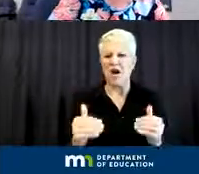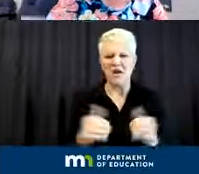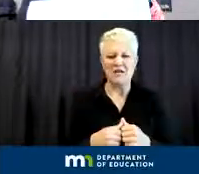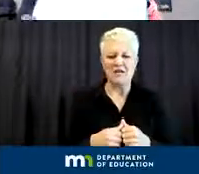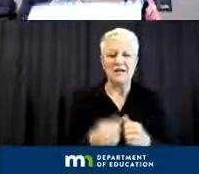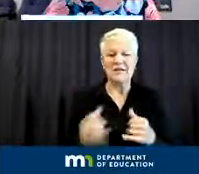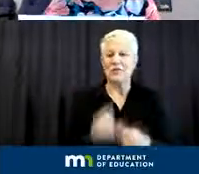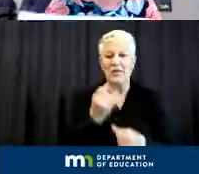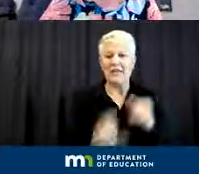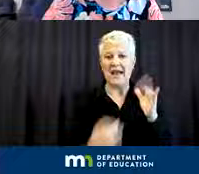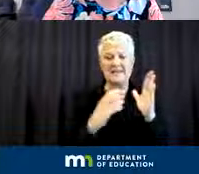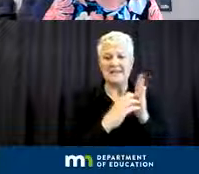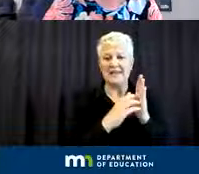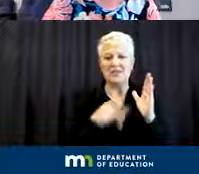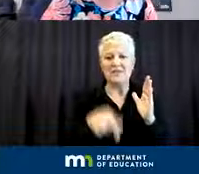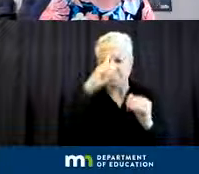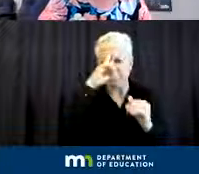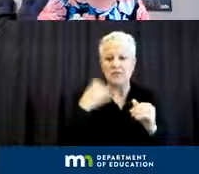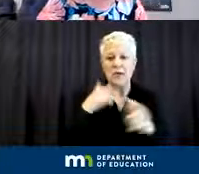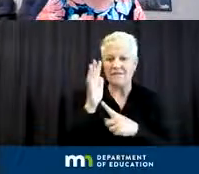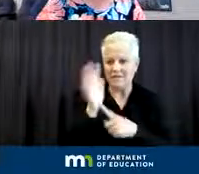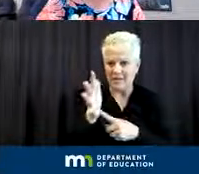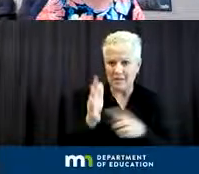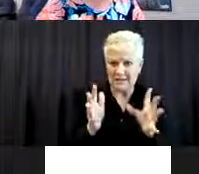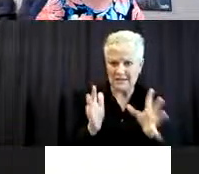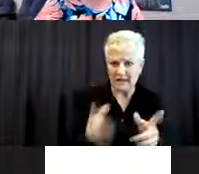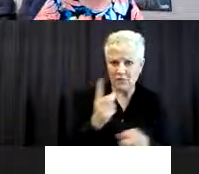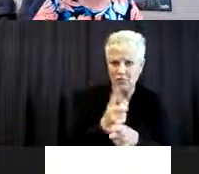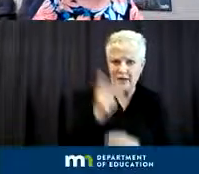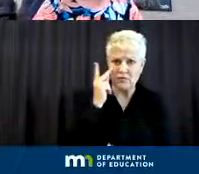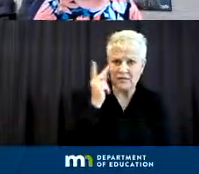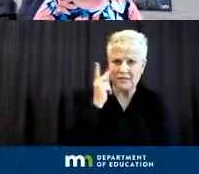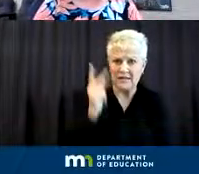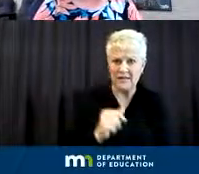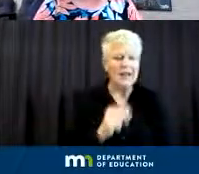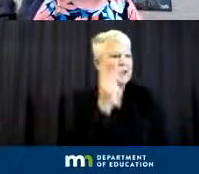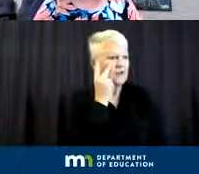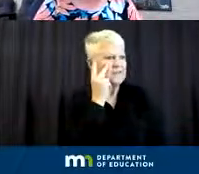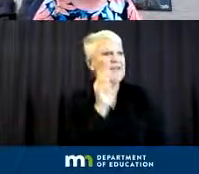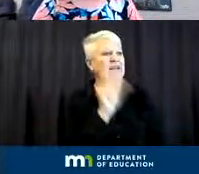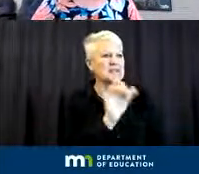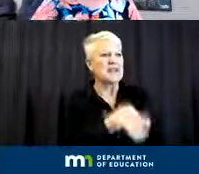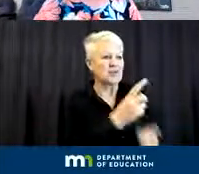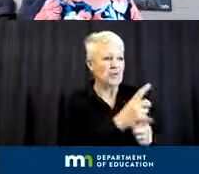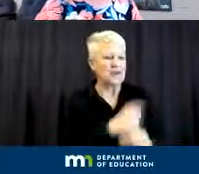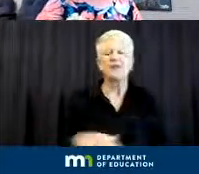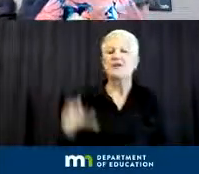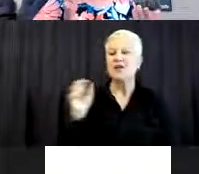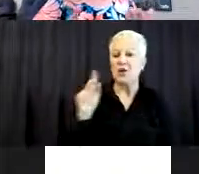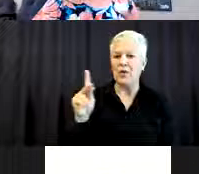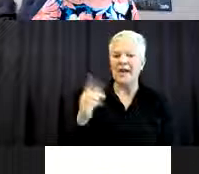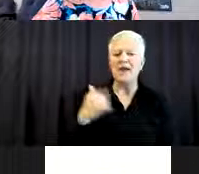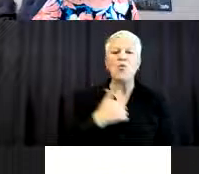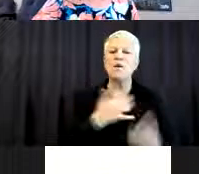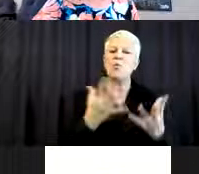the last section of this, because I think we have about 5 minutes left. Kristen, correct? Yes, that's correct. Okay, so we just